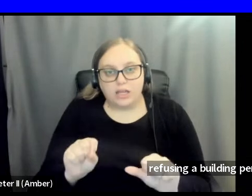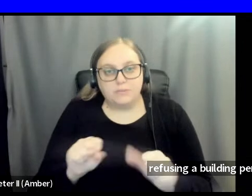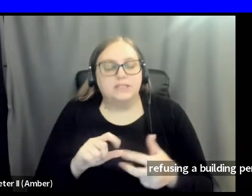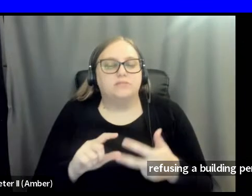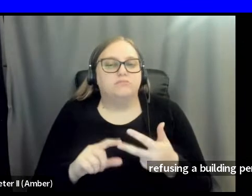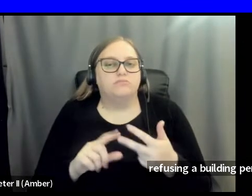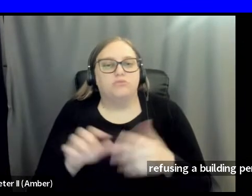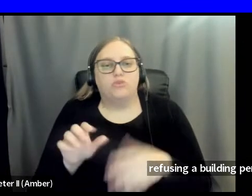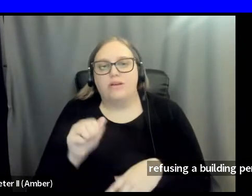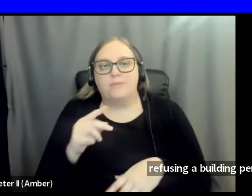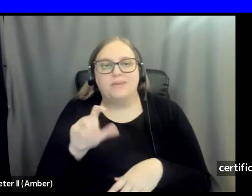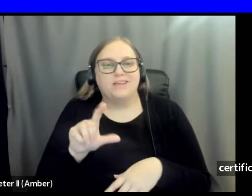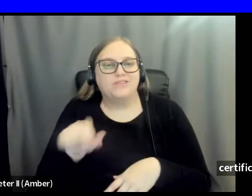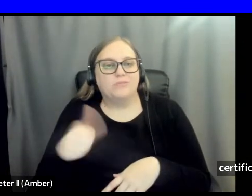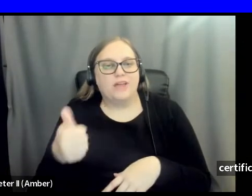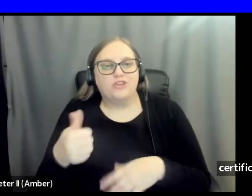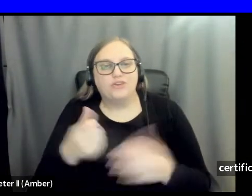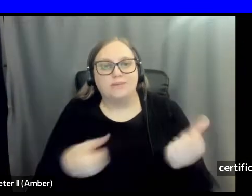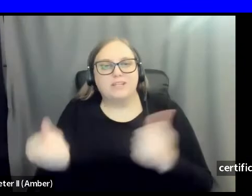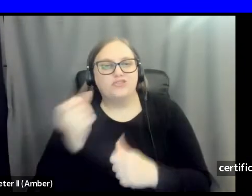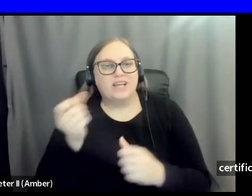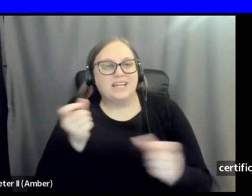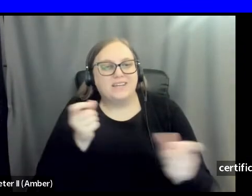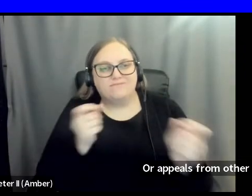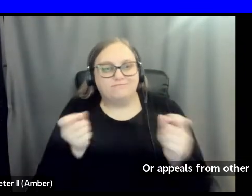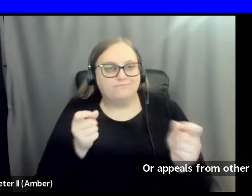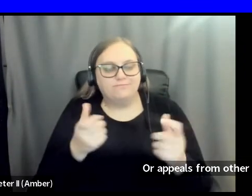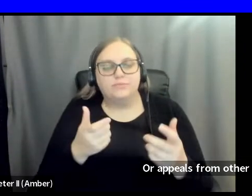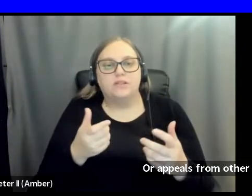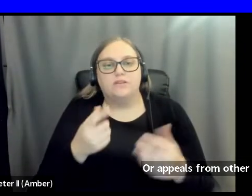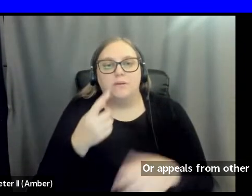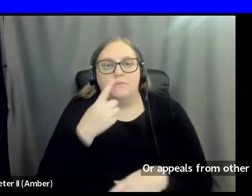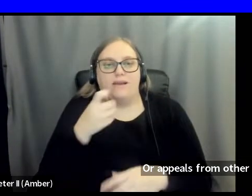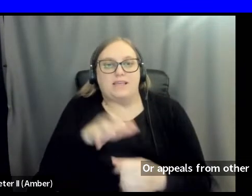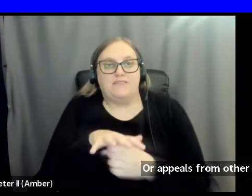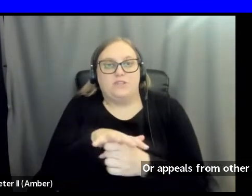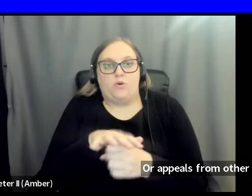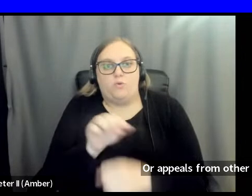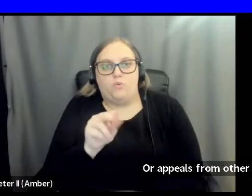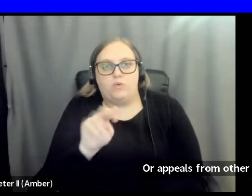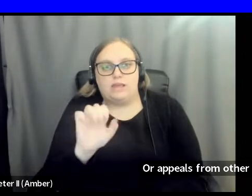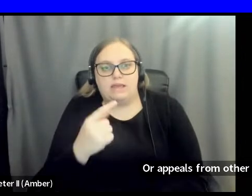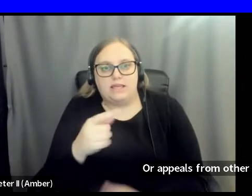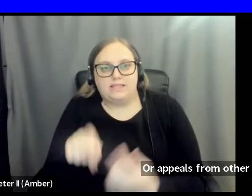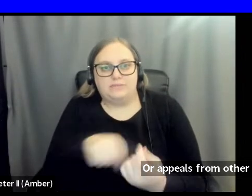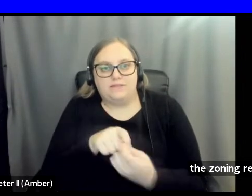other administrative decisions based on the zoning regulations or zoning map.